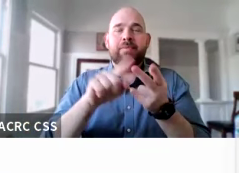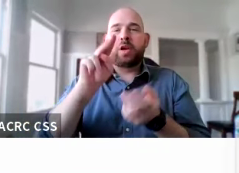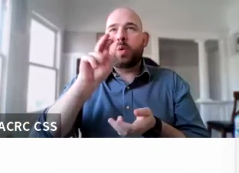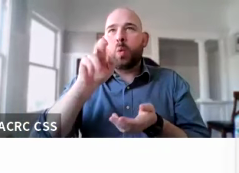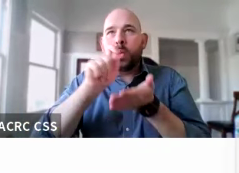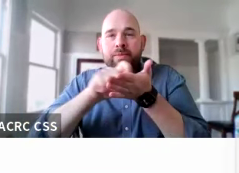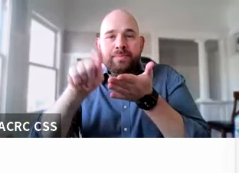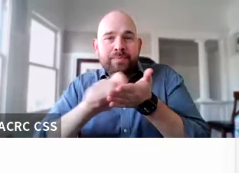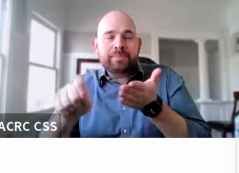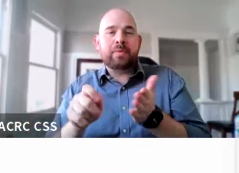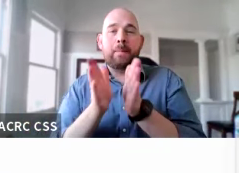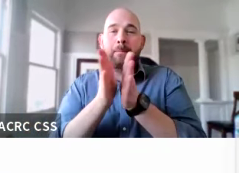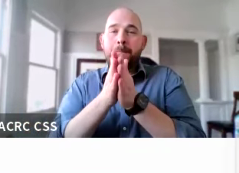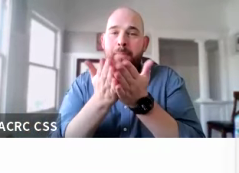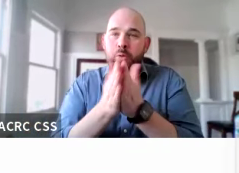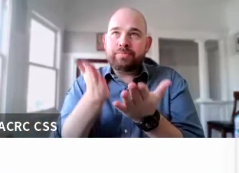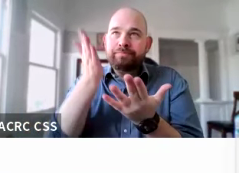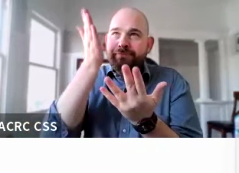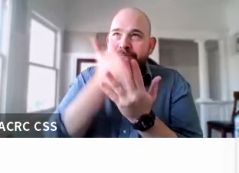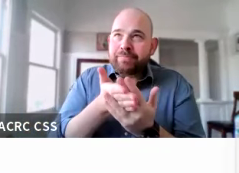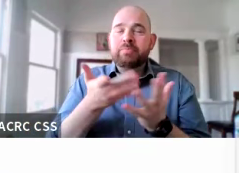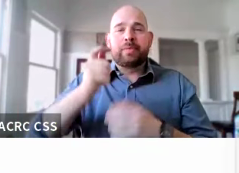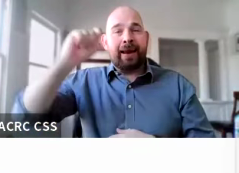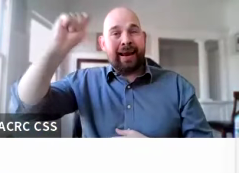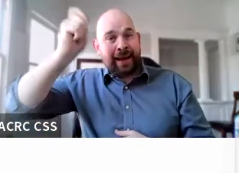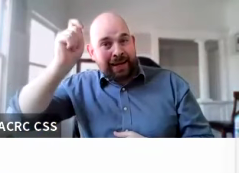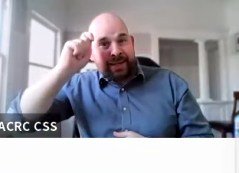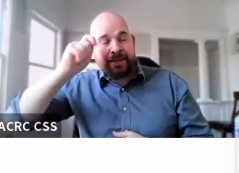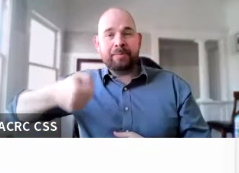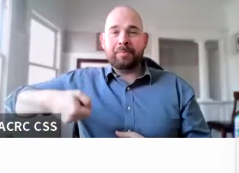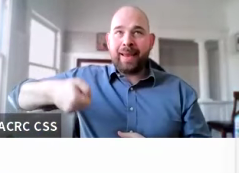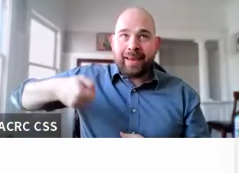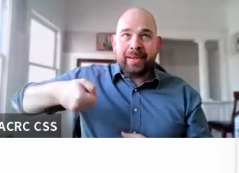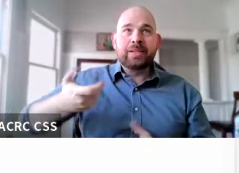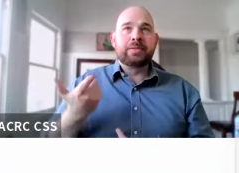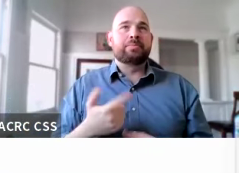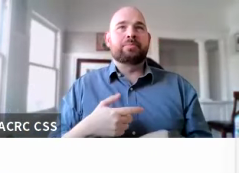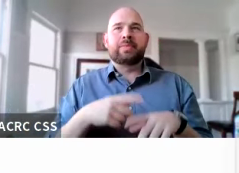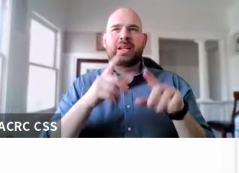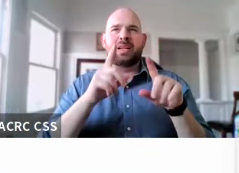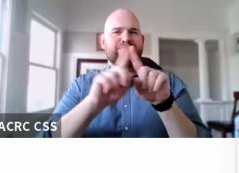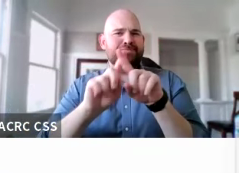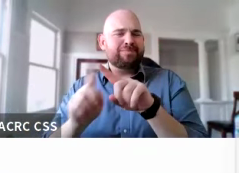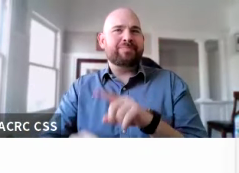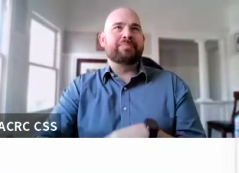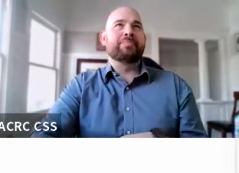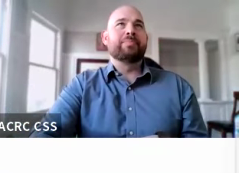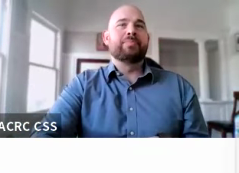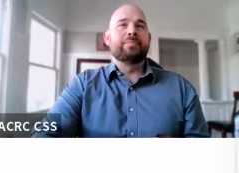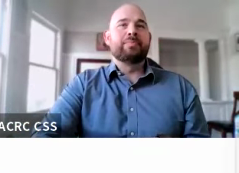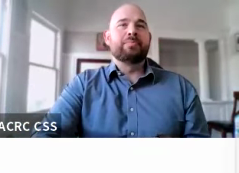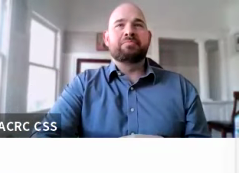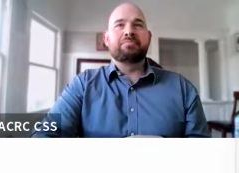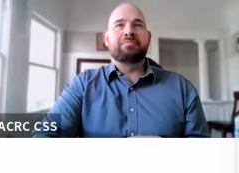They have different things for sale. They have stickers, they have post-it notes, bookmarks, caps,